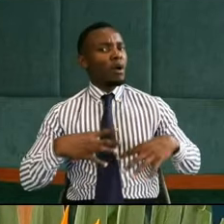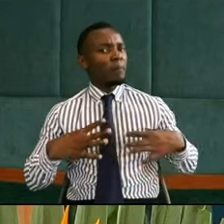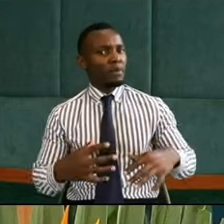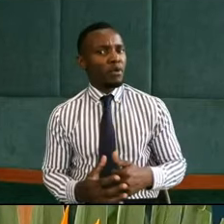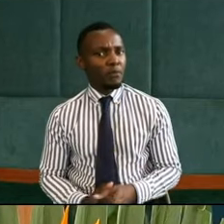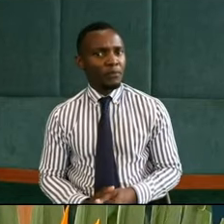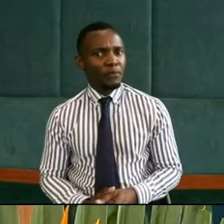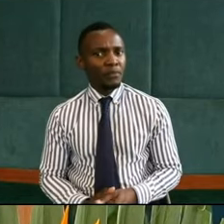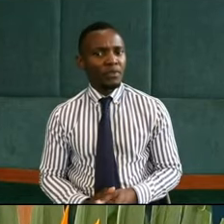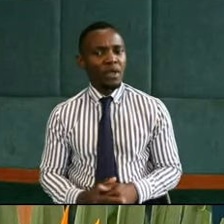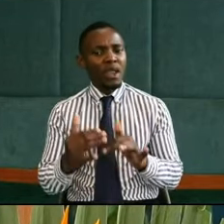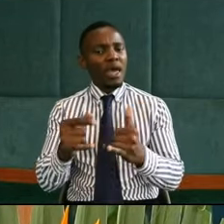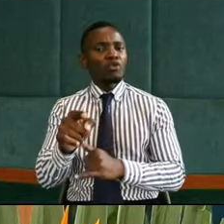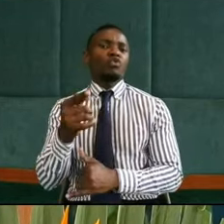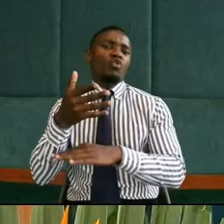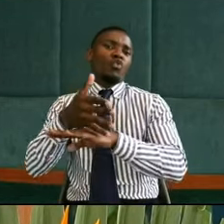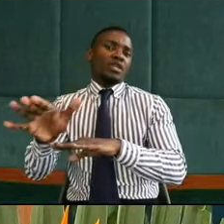what purpose is the waste?"